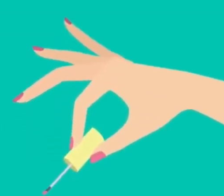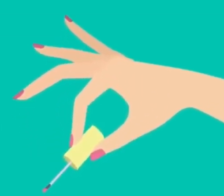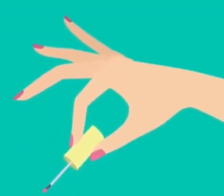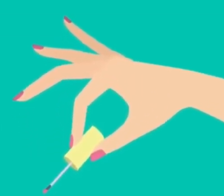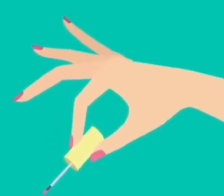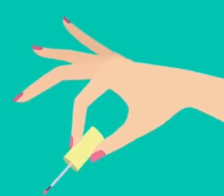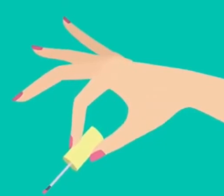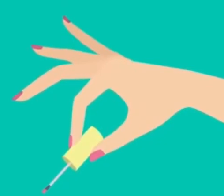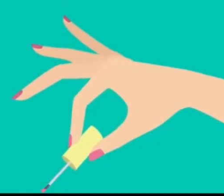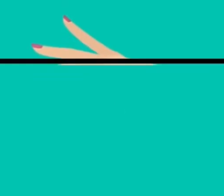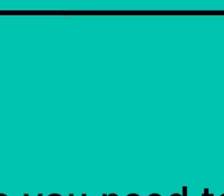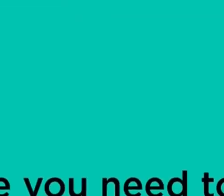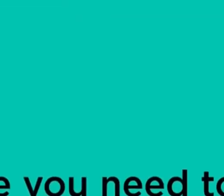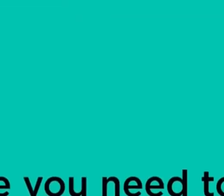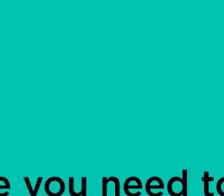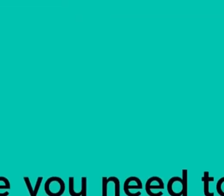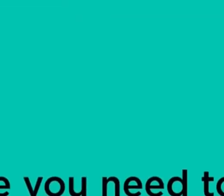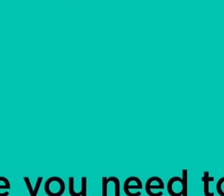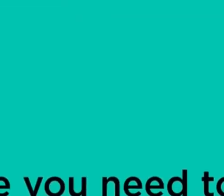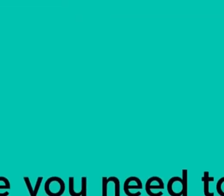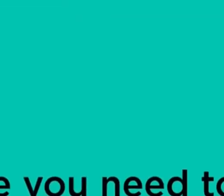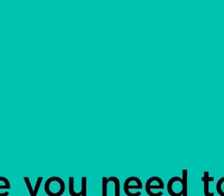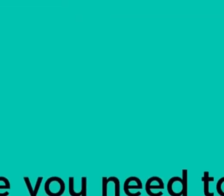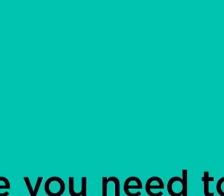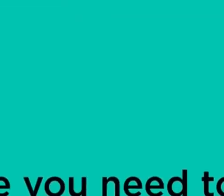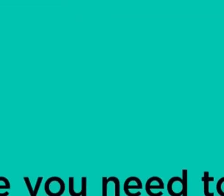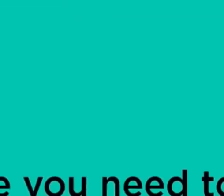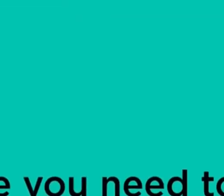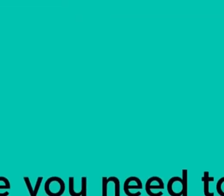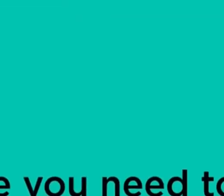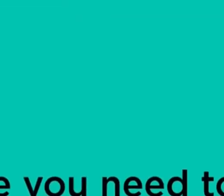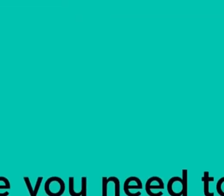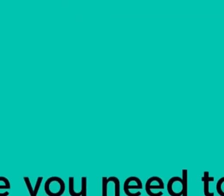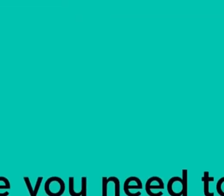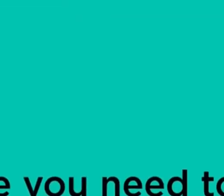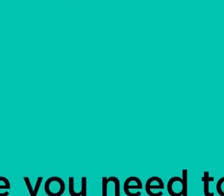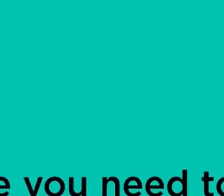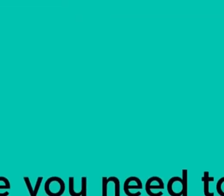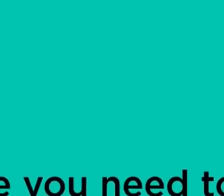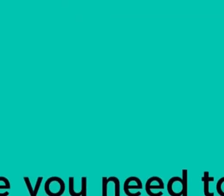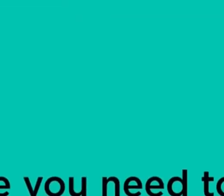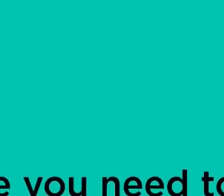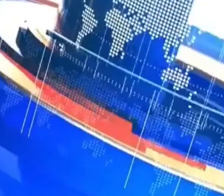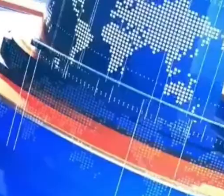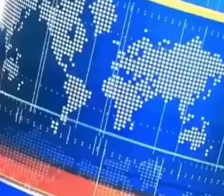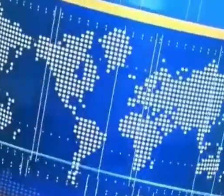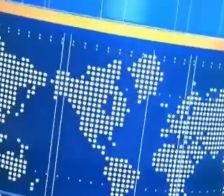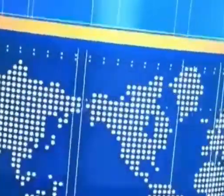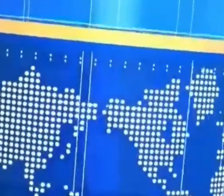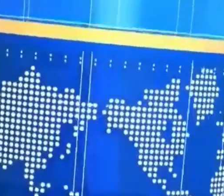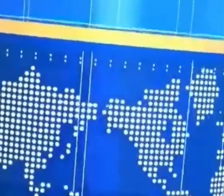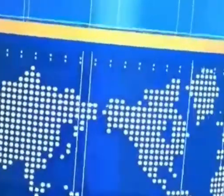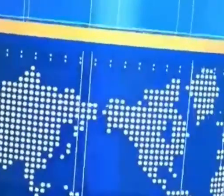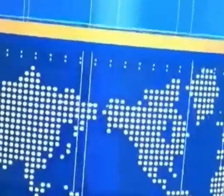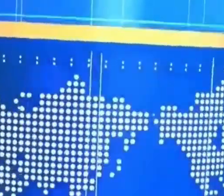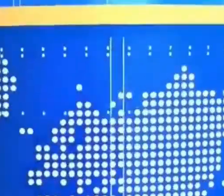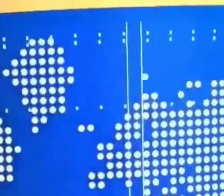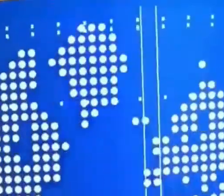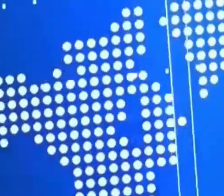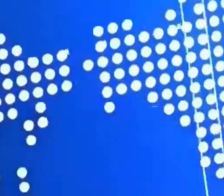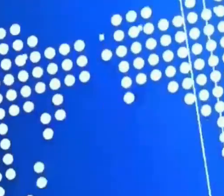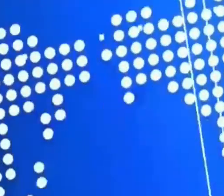family livelihood is seriously in jeopardy. So that's one example of the kinds of an issue